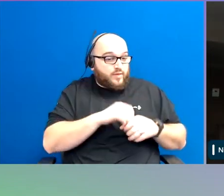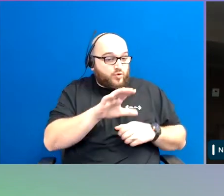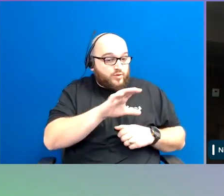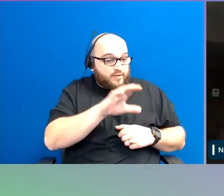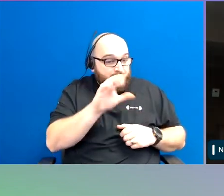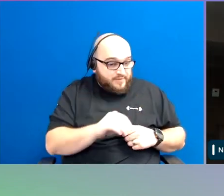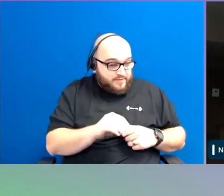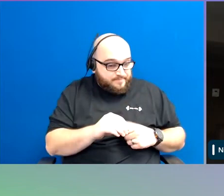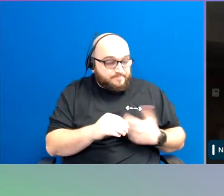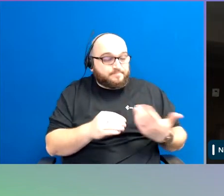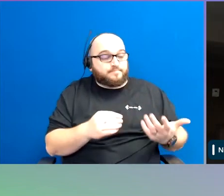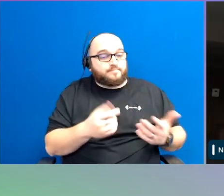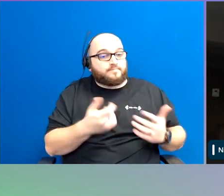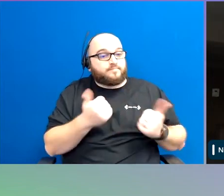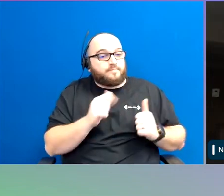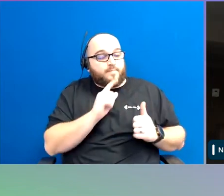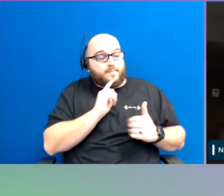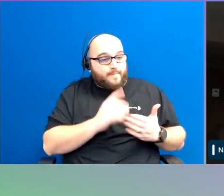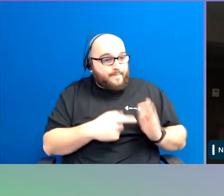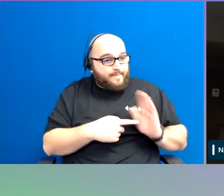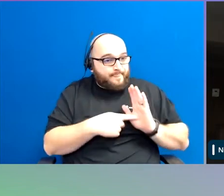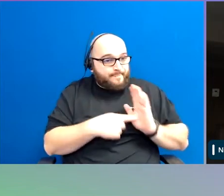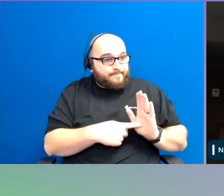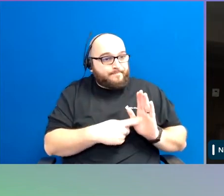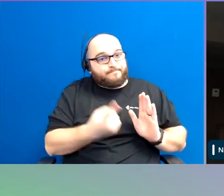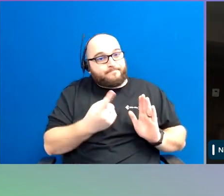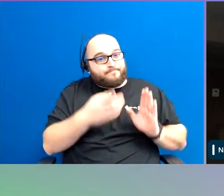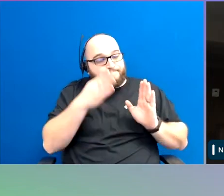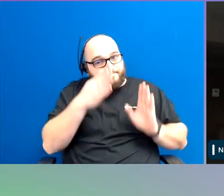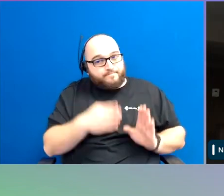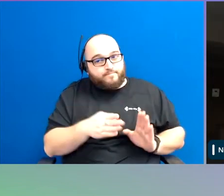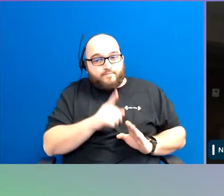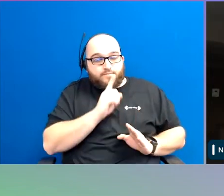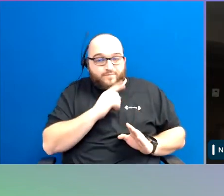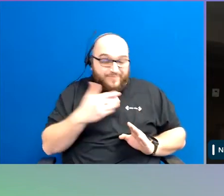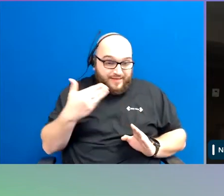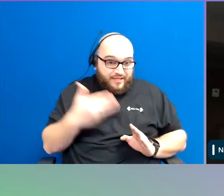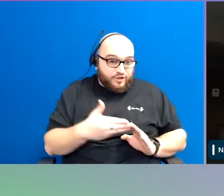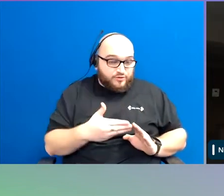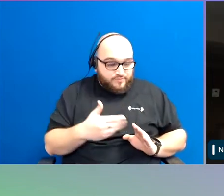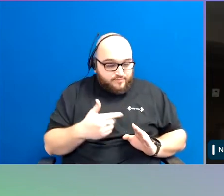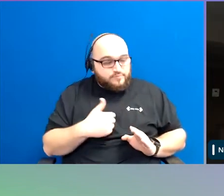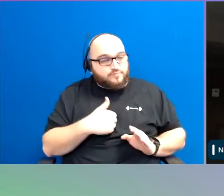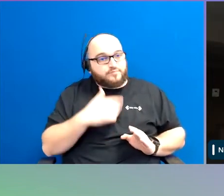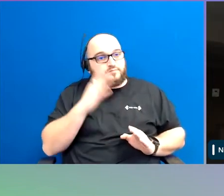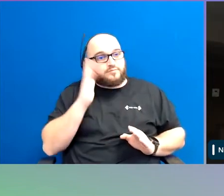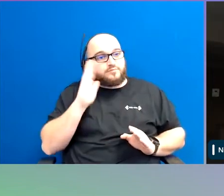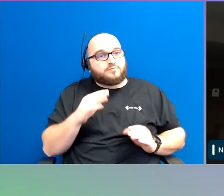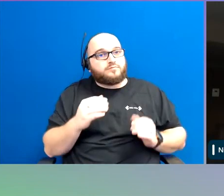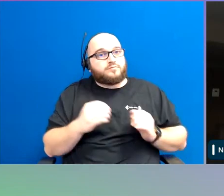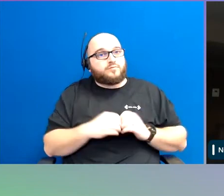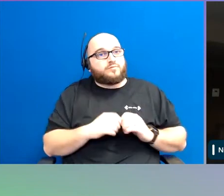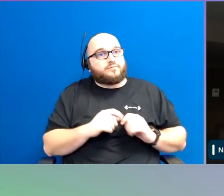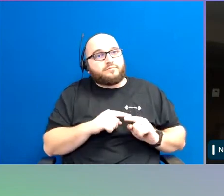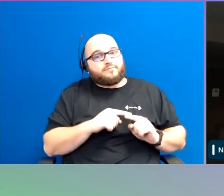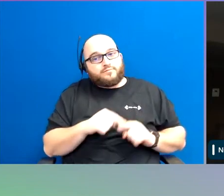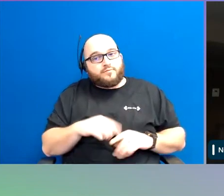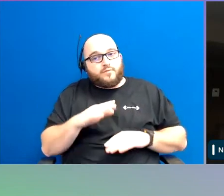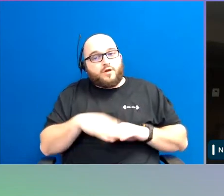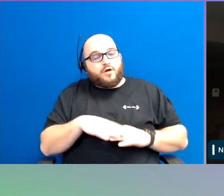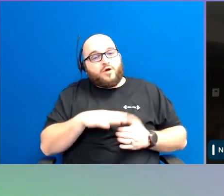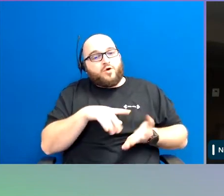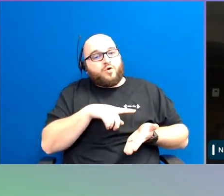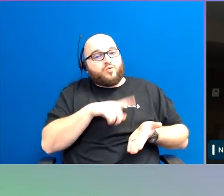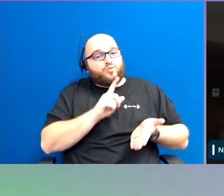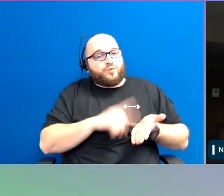trying to evangelize that you're as a one person really out there, I would lean a lot more on the research